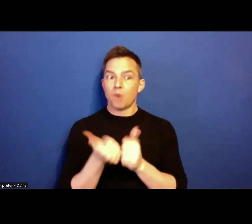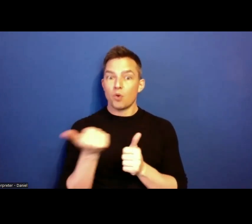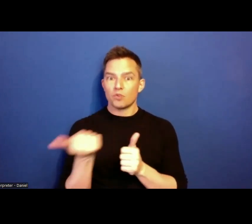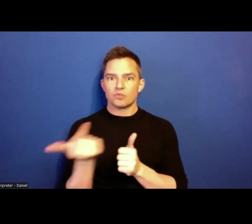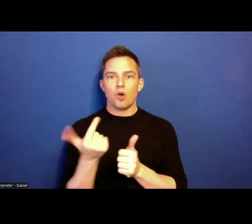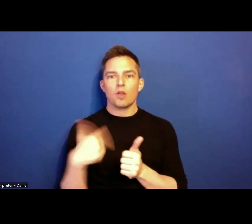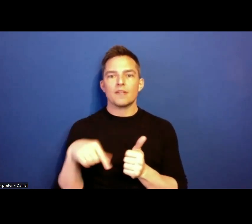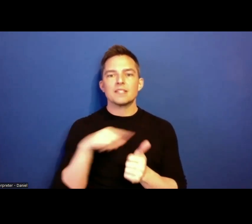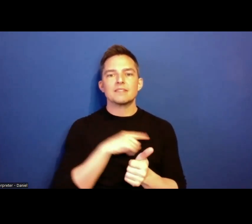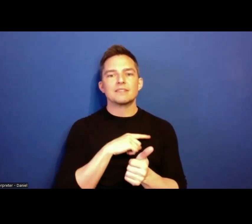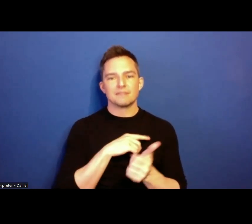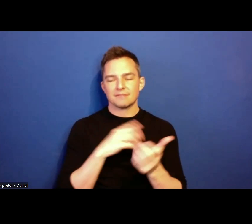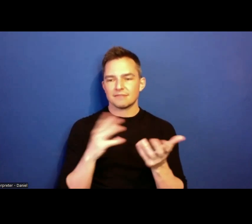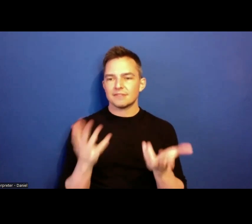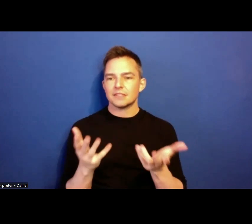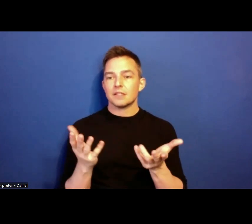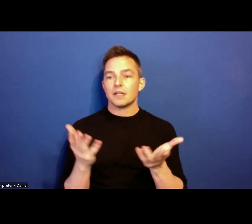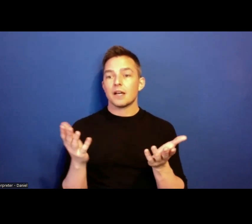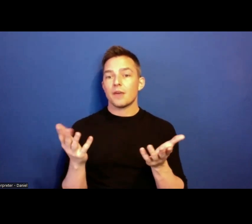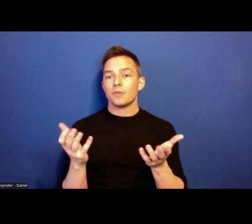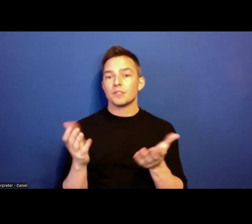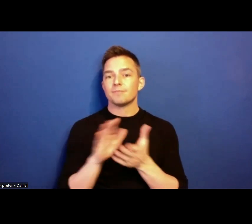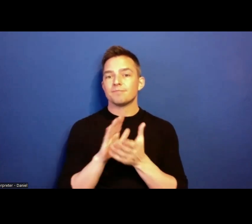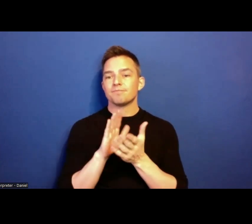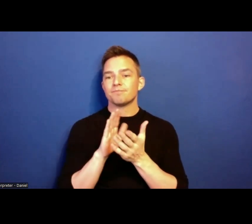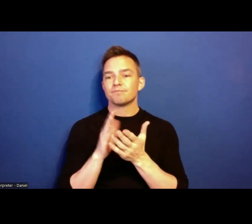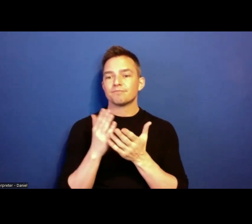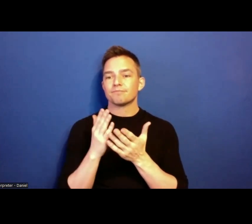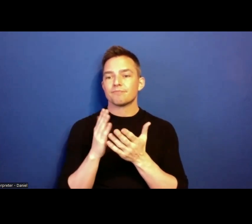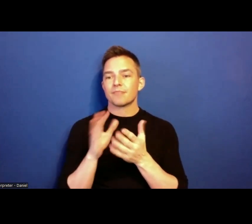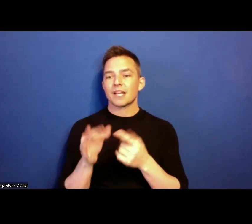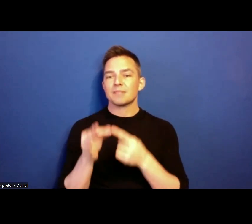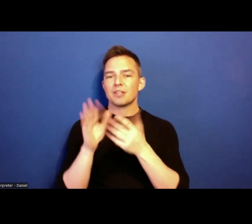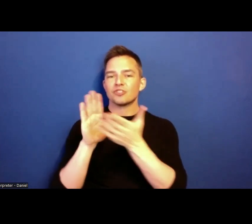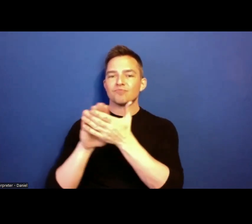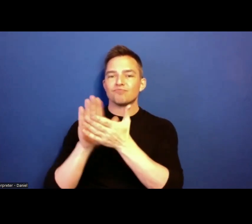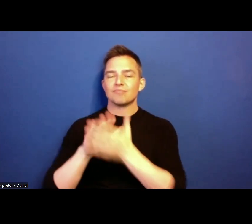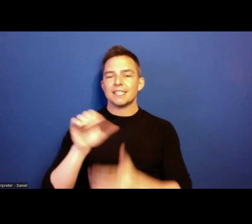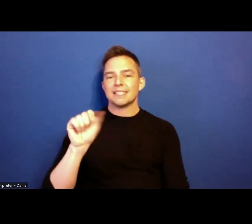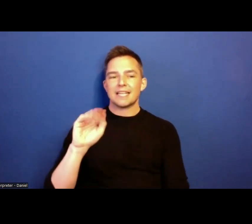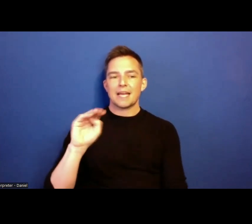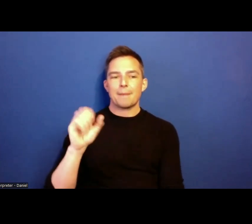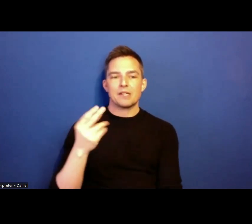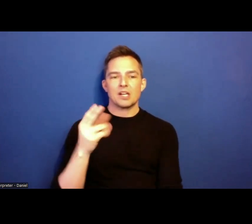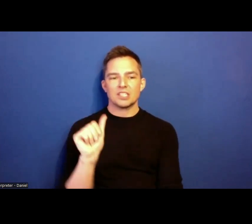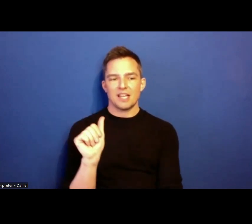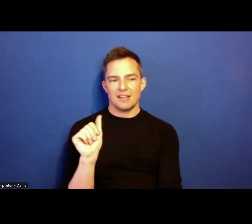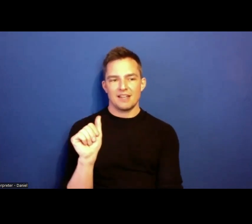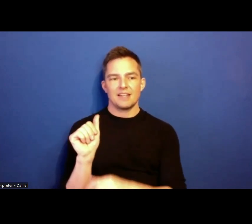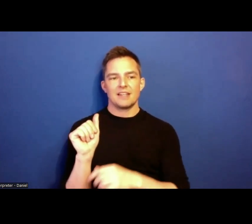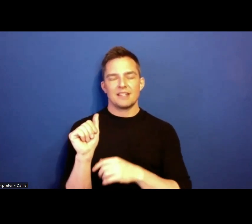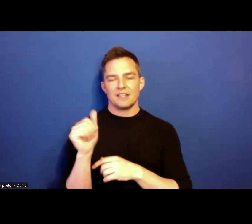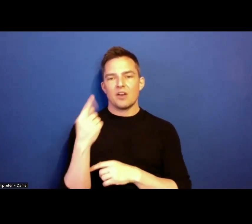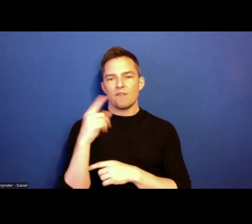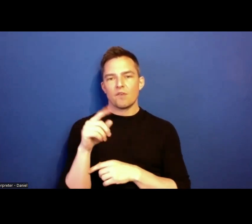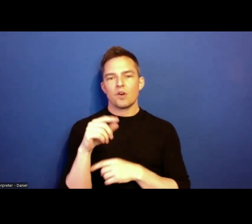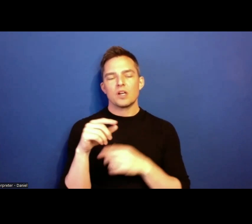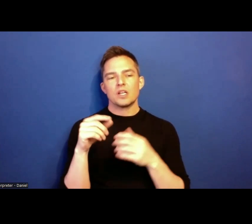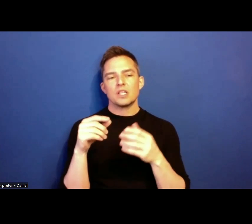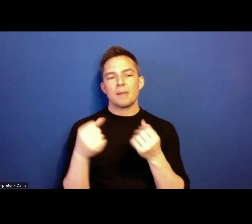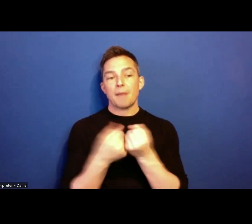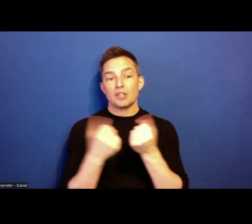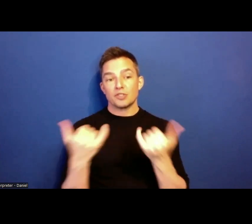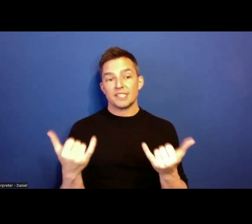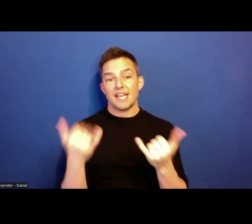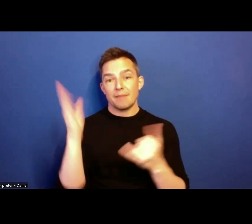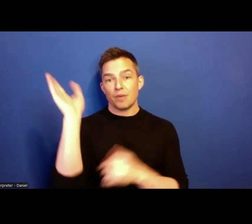of us. I'd like to give SAMHSA a special shout out for sponsoring today's